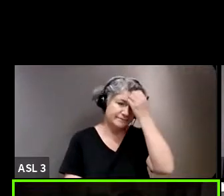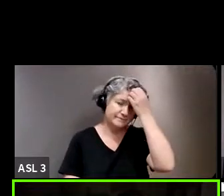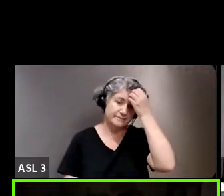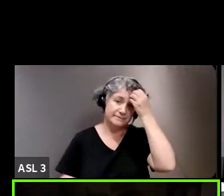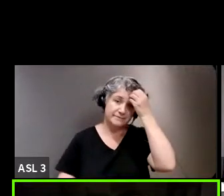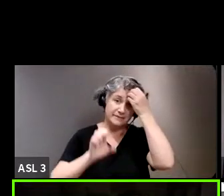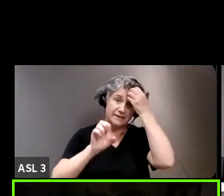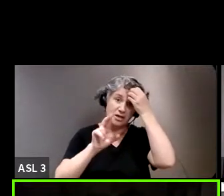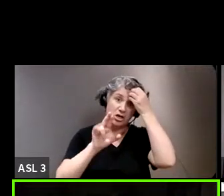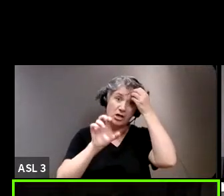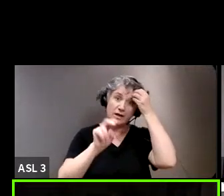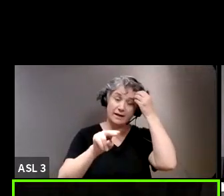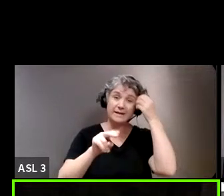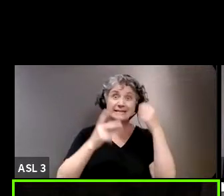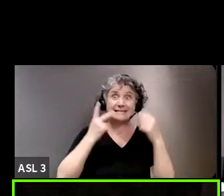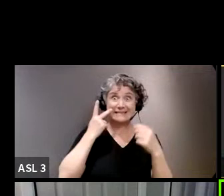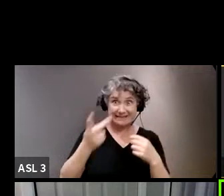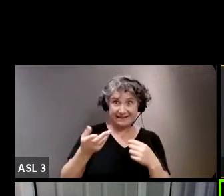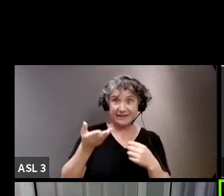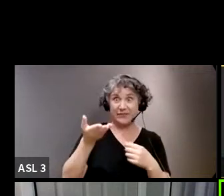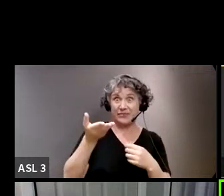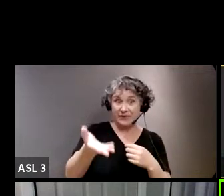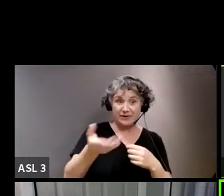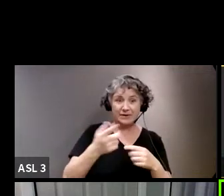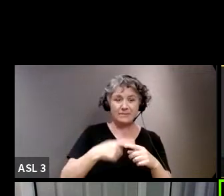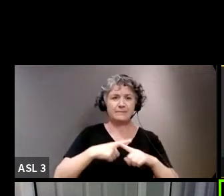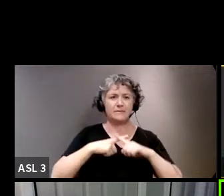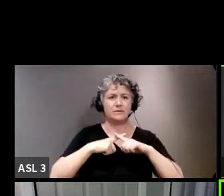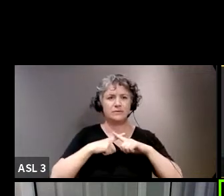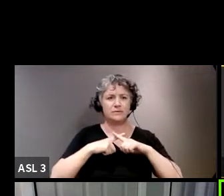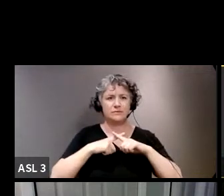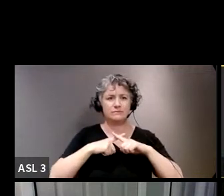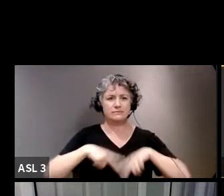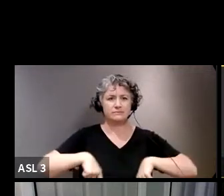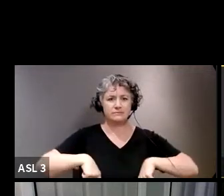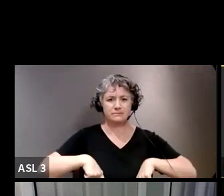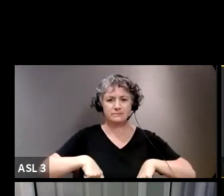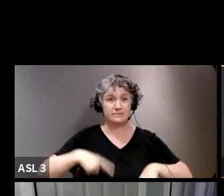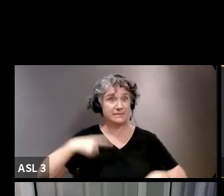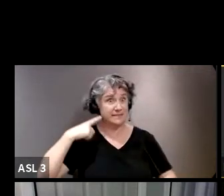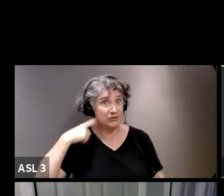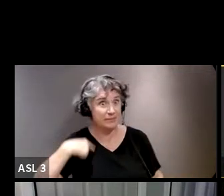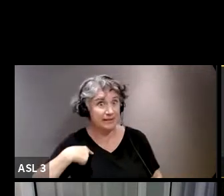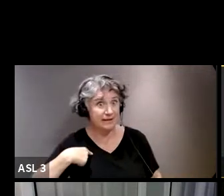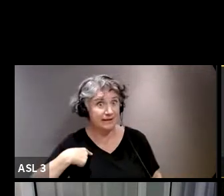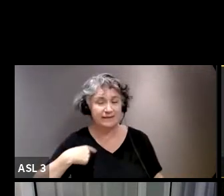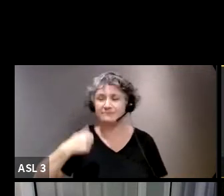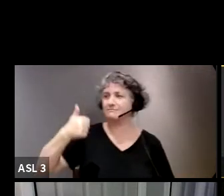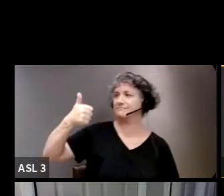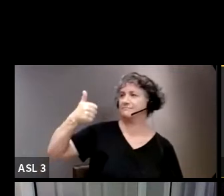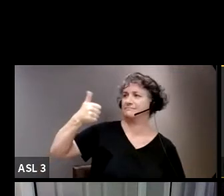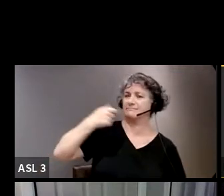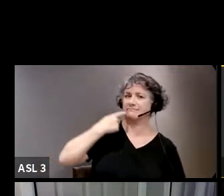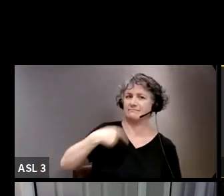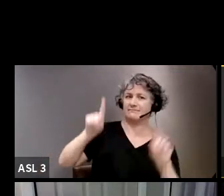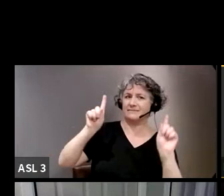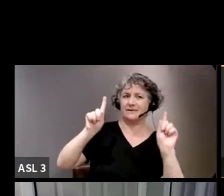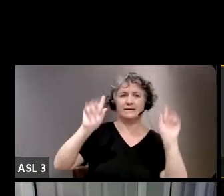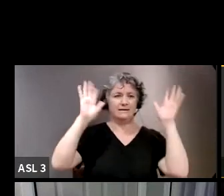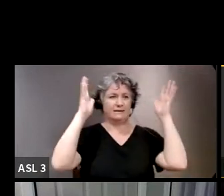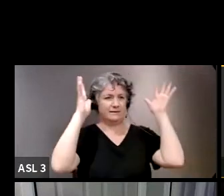aaron you're shown as muted now you're unmuted can you hear me yes we can